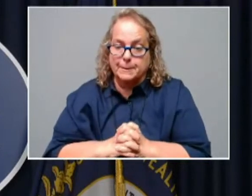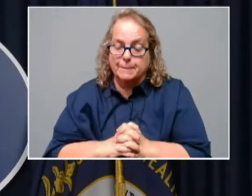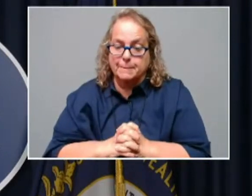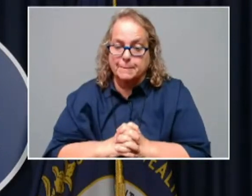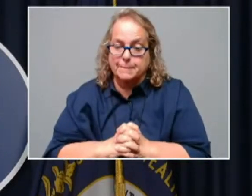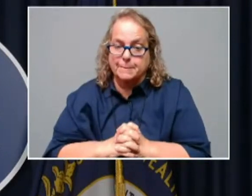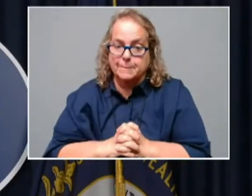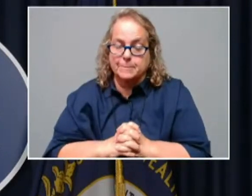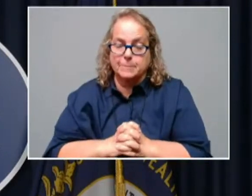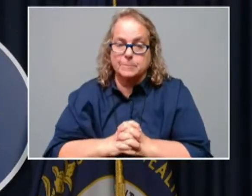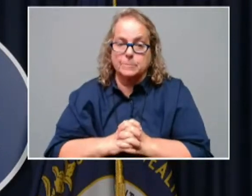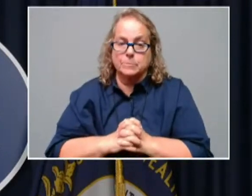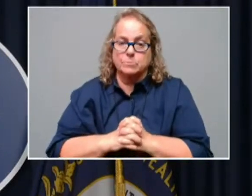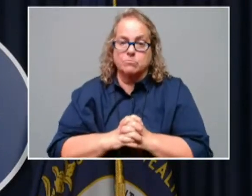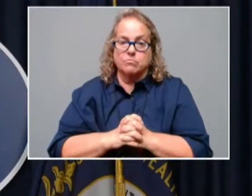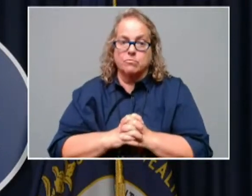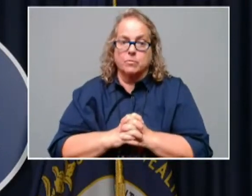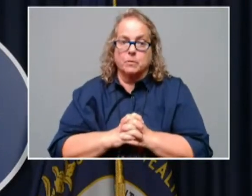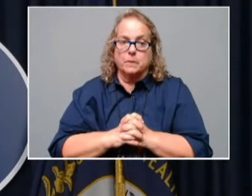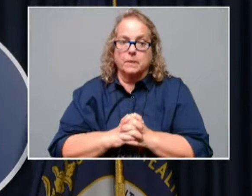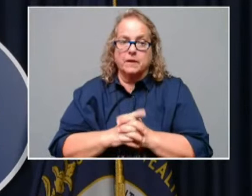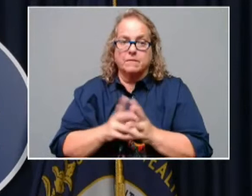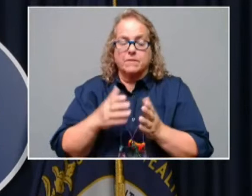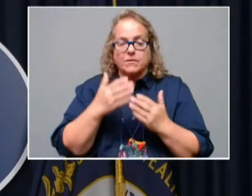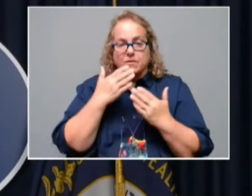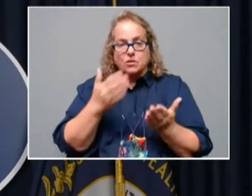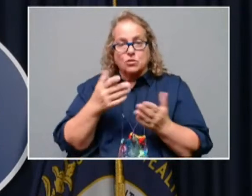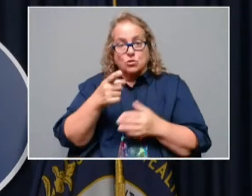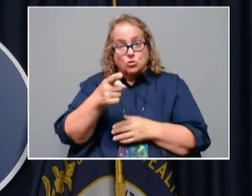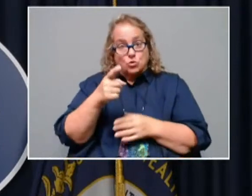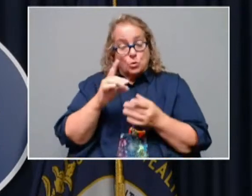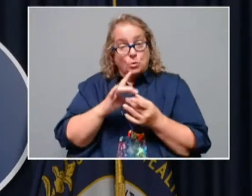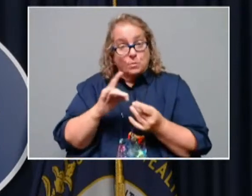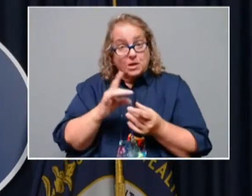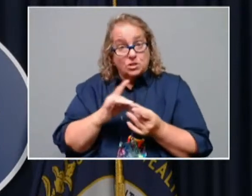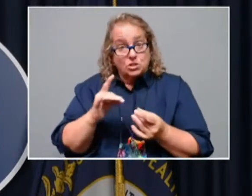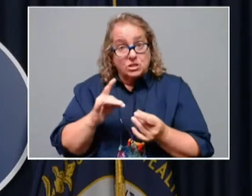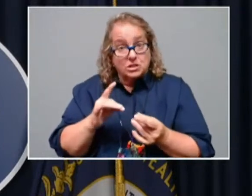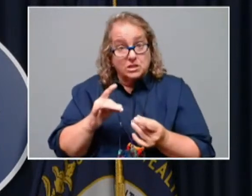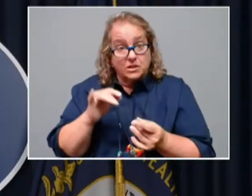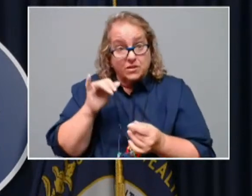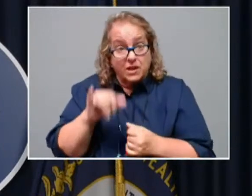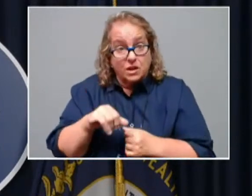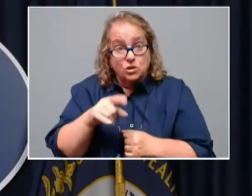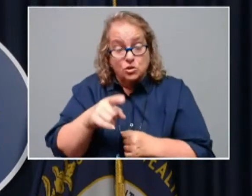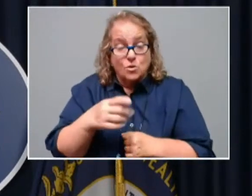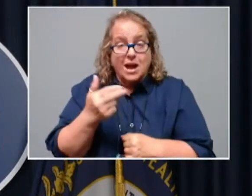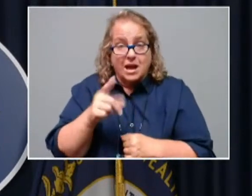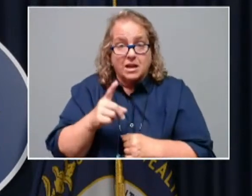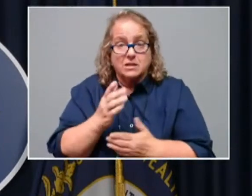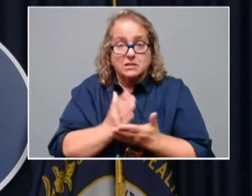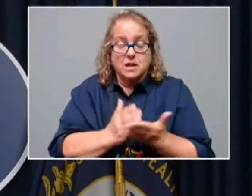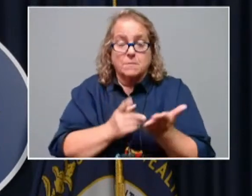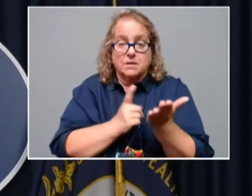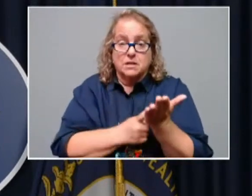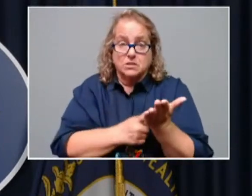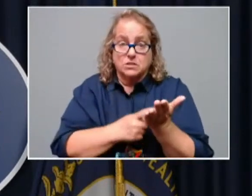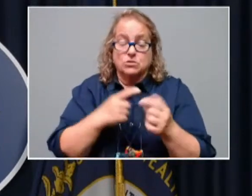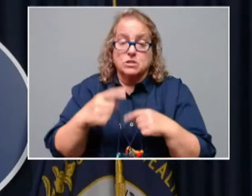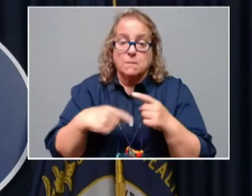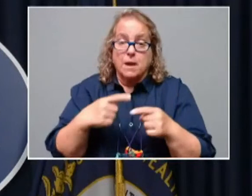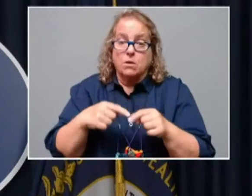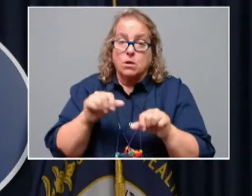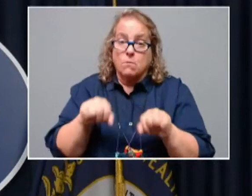Hi. Thank you. You mentioned that you had talks going about possible